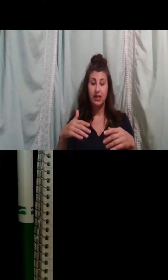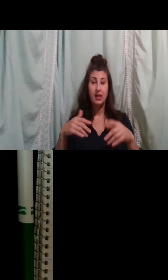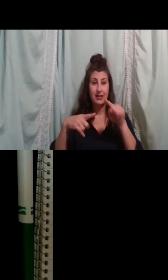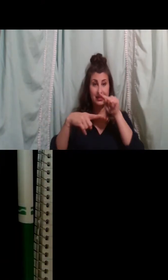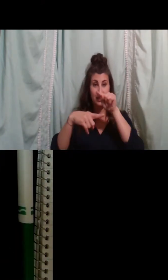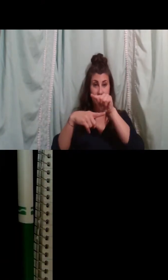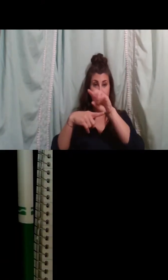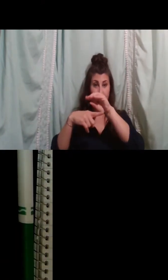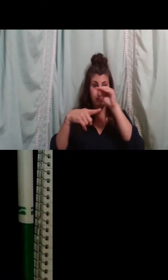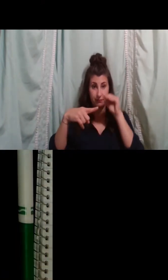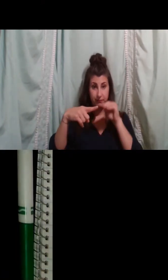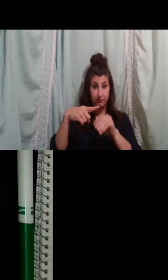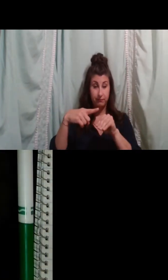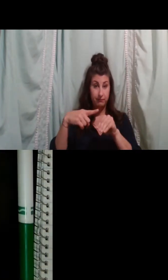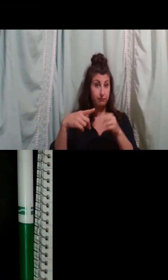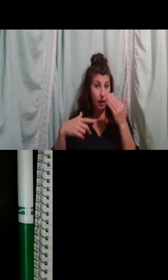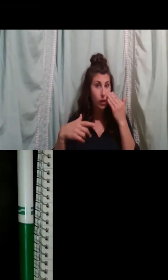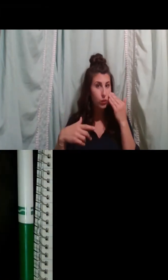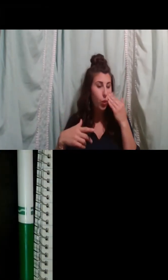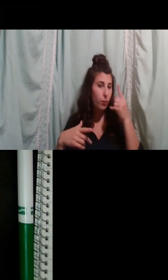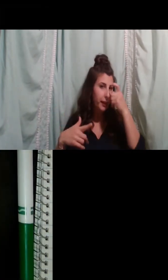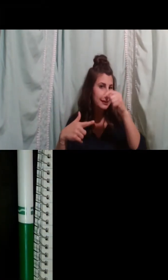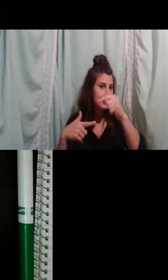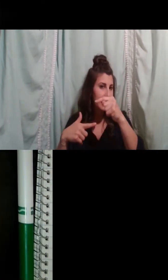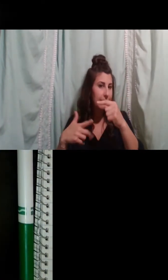Here it's at the top. I know it's going to go on bottom.